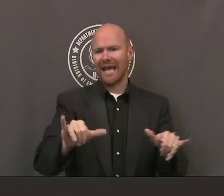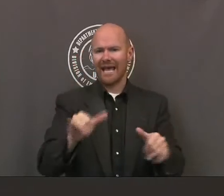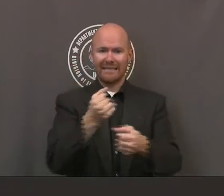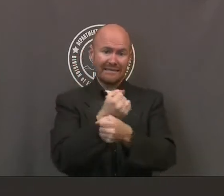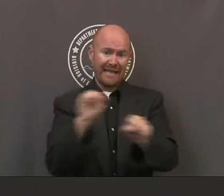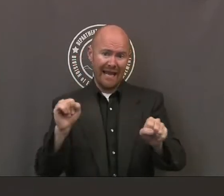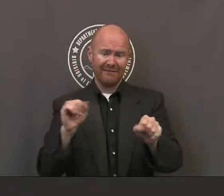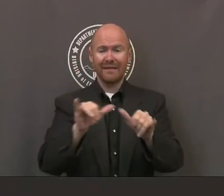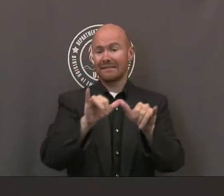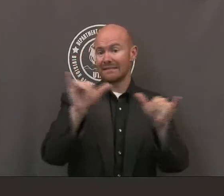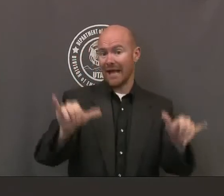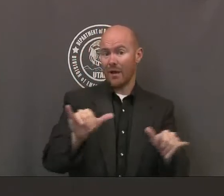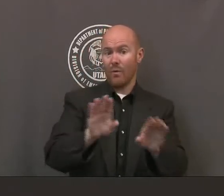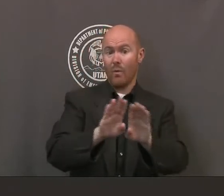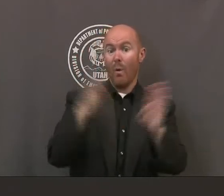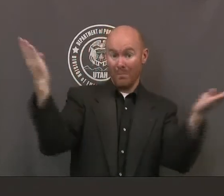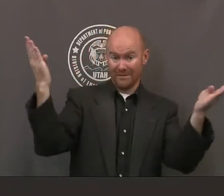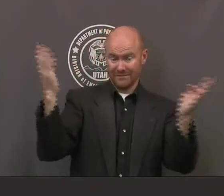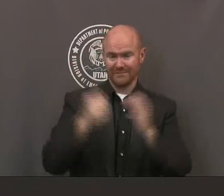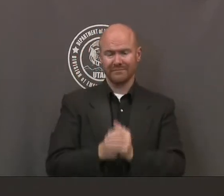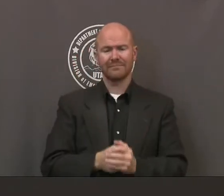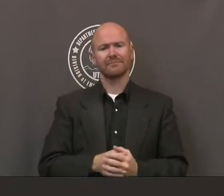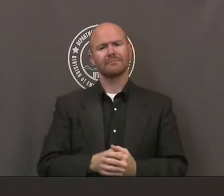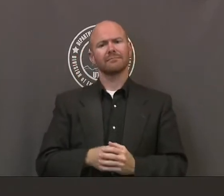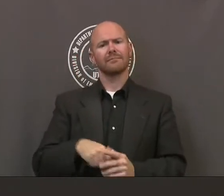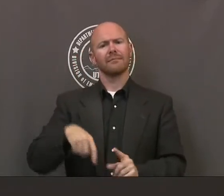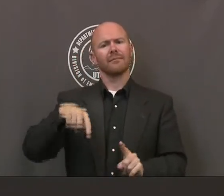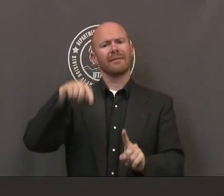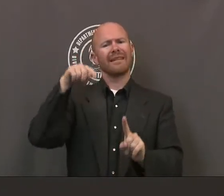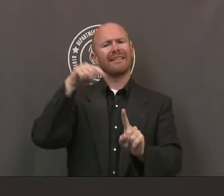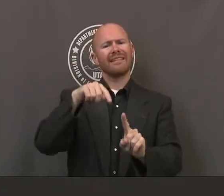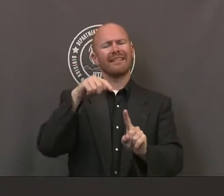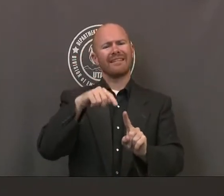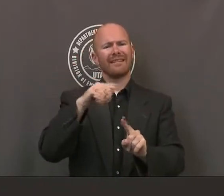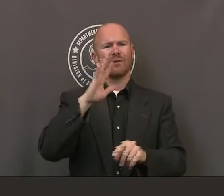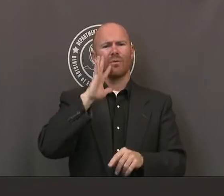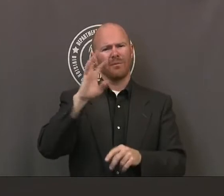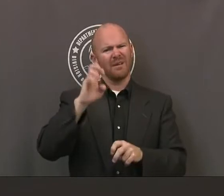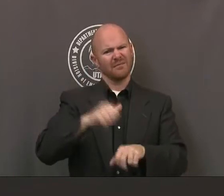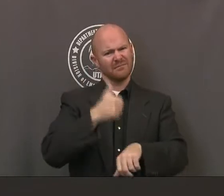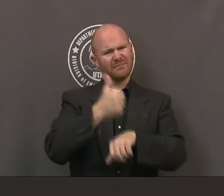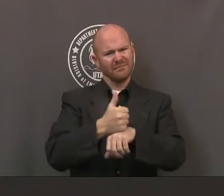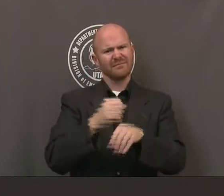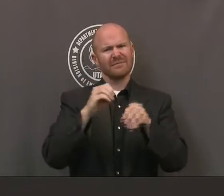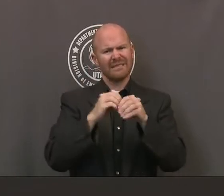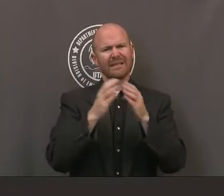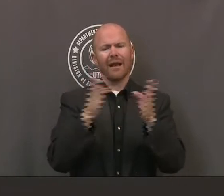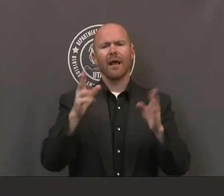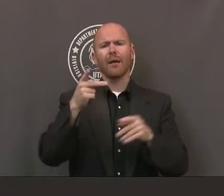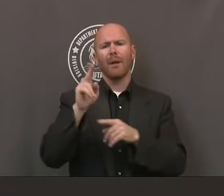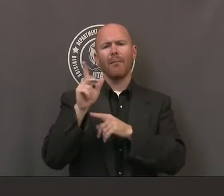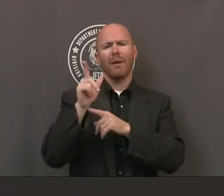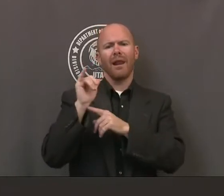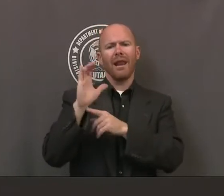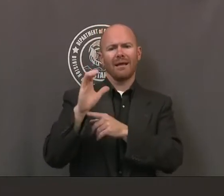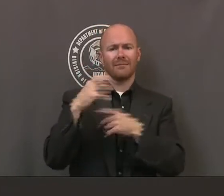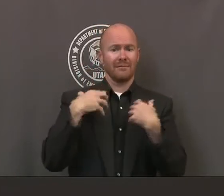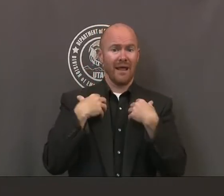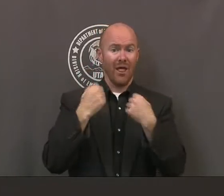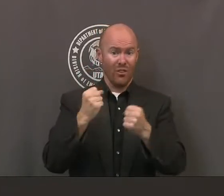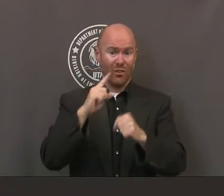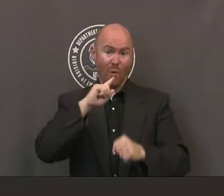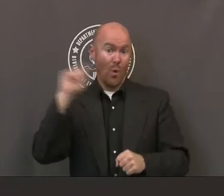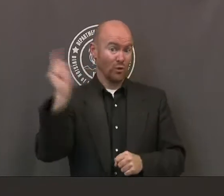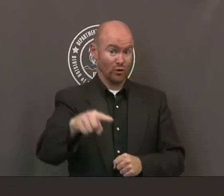earlier. This framework will be adopted in a public health order, which will be issued on